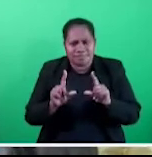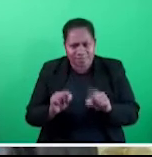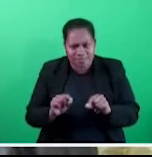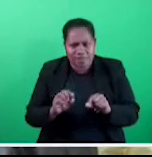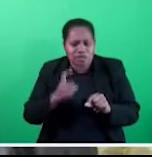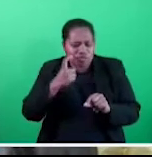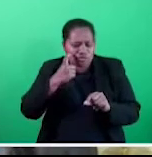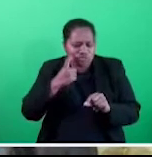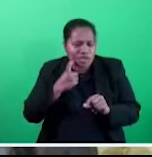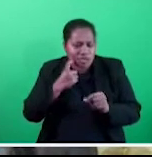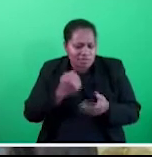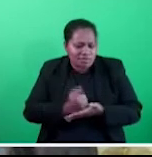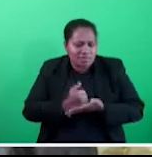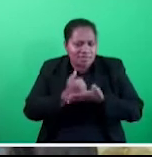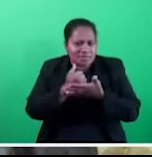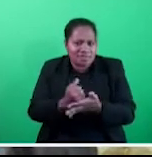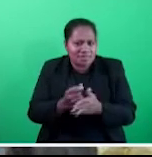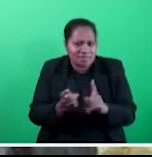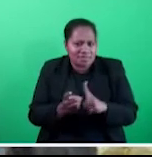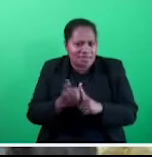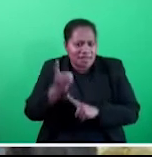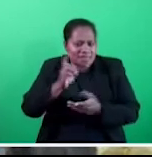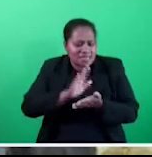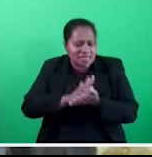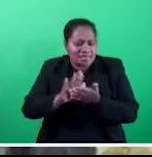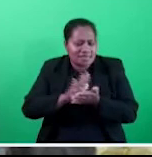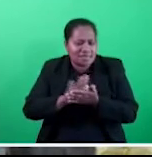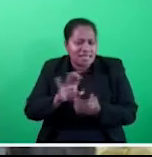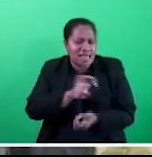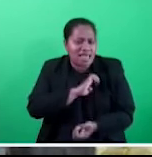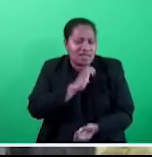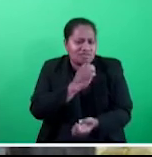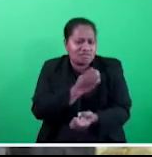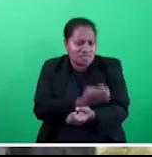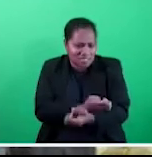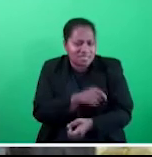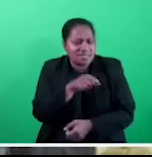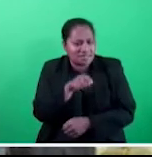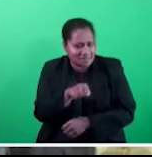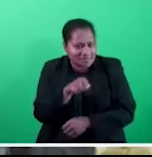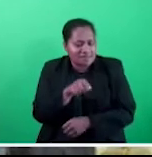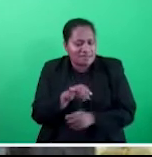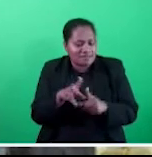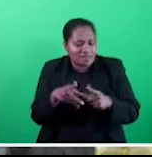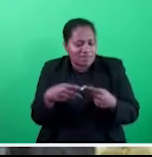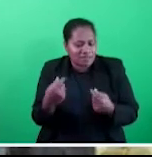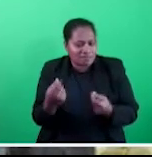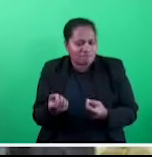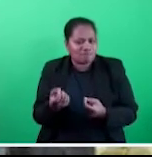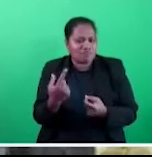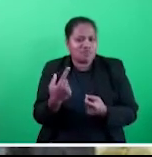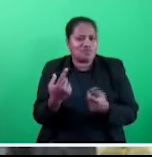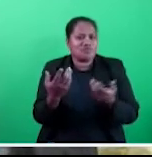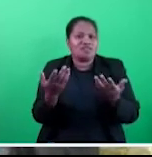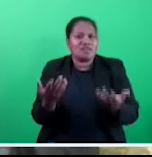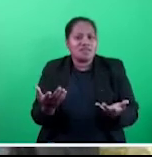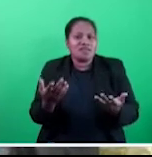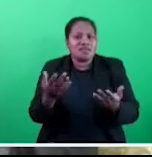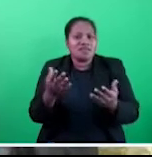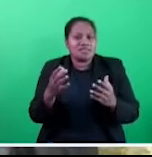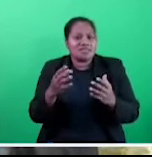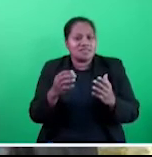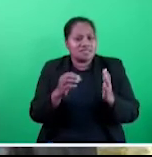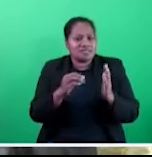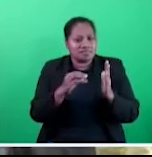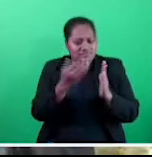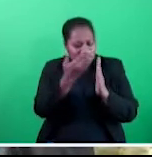assist the development of affordable clean energy. This is something that's highlighted in the forward and also highlighted in section